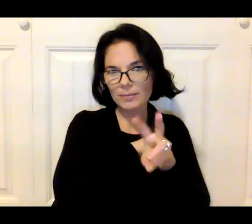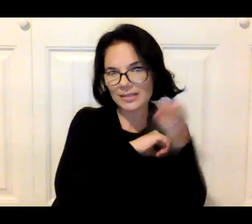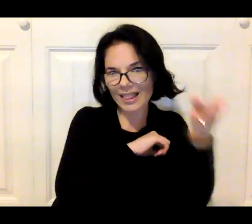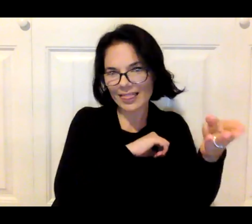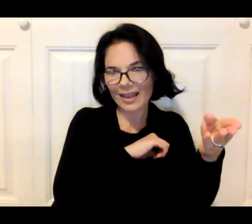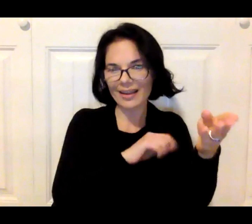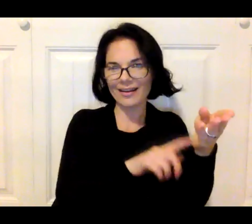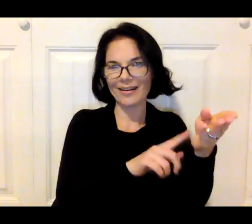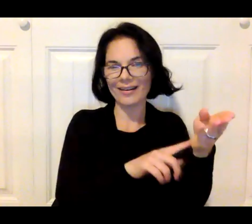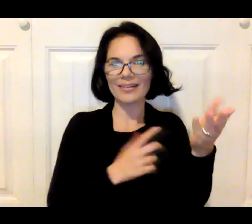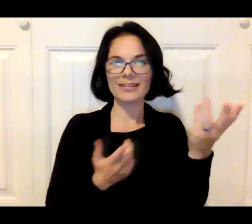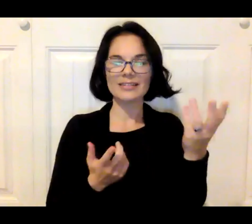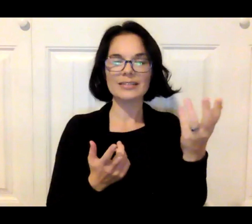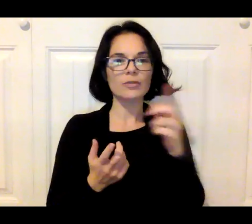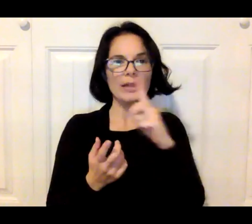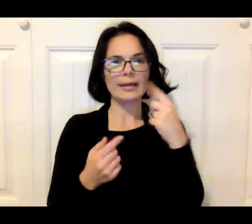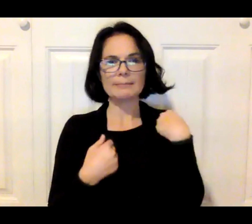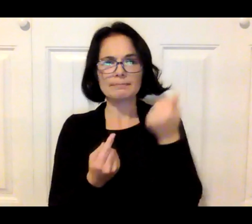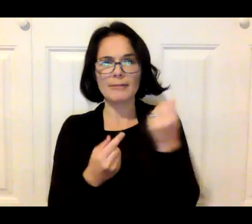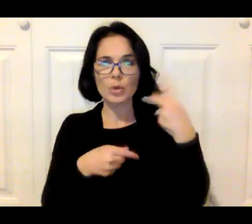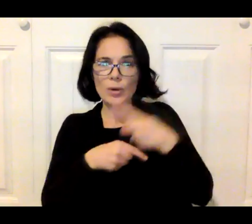because there have been a few changes.